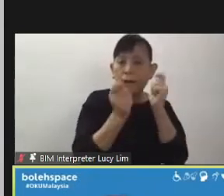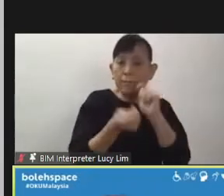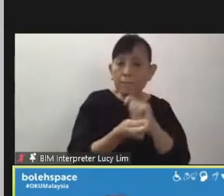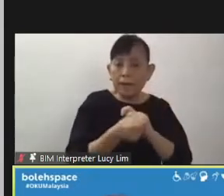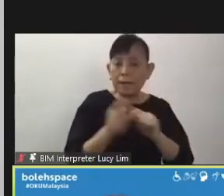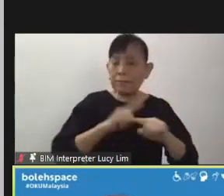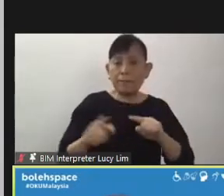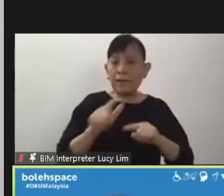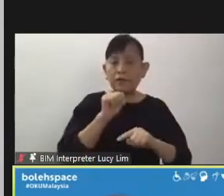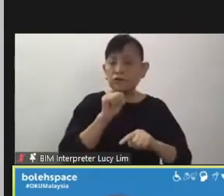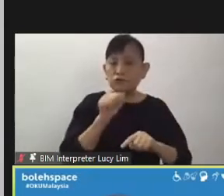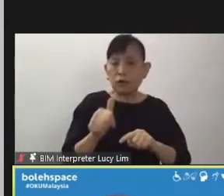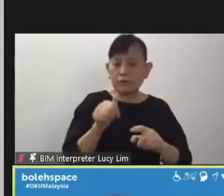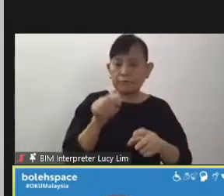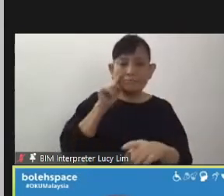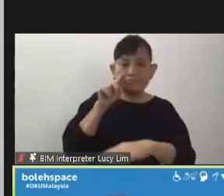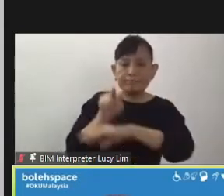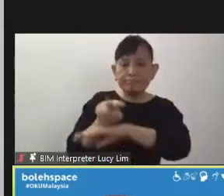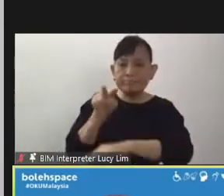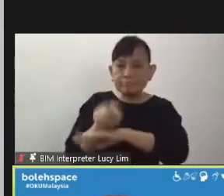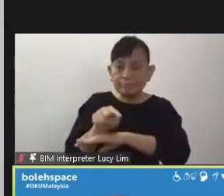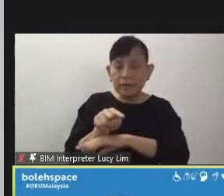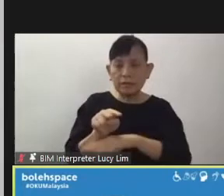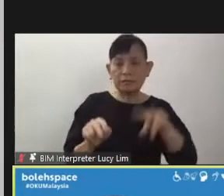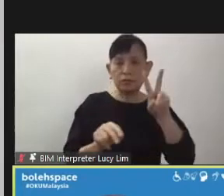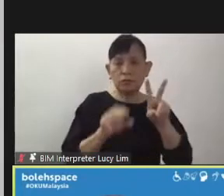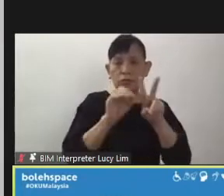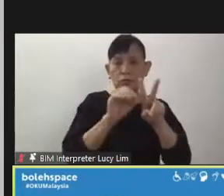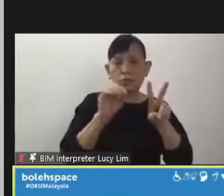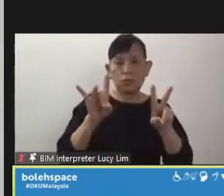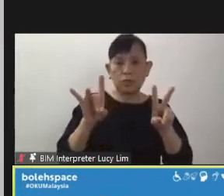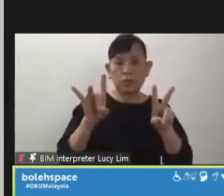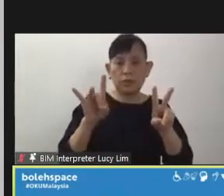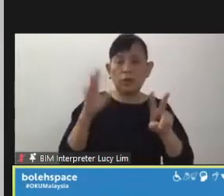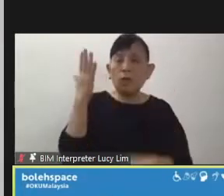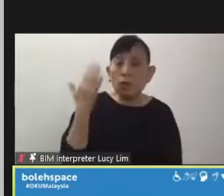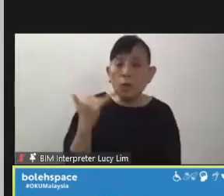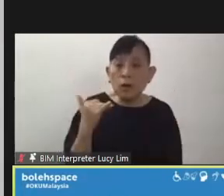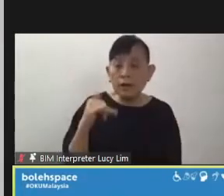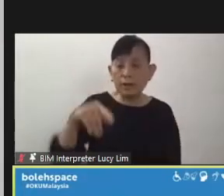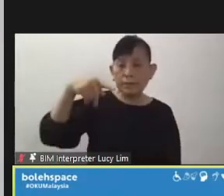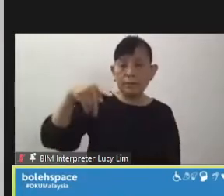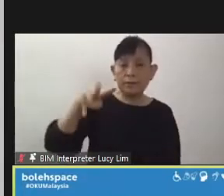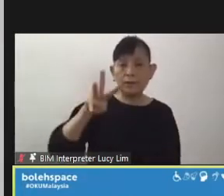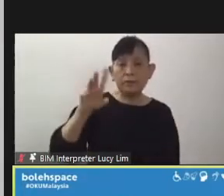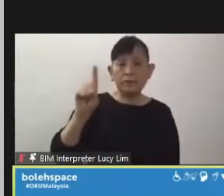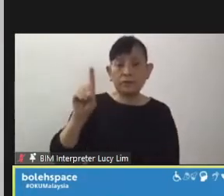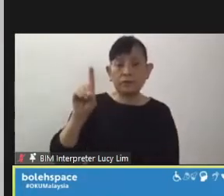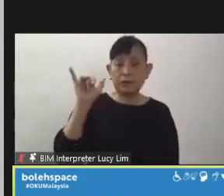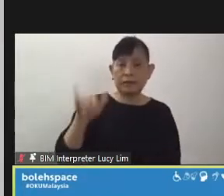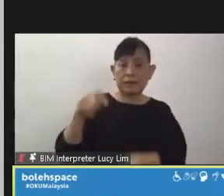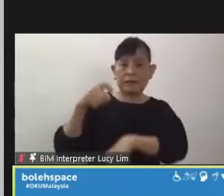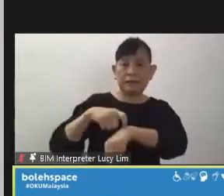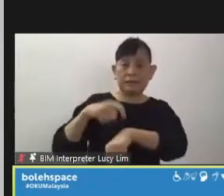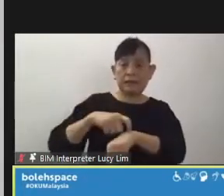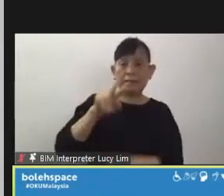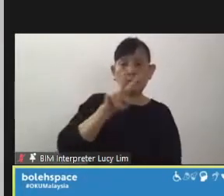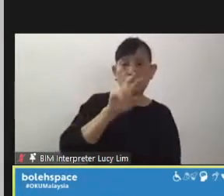enforce the PWDs Act 2008. Why? Because PWDs Act 2008 is only